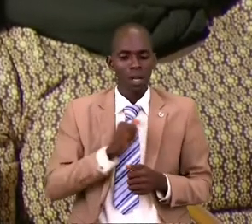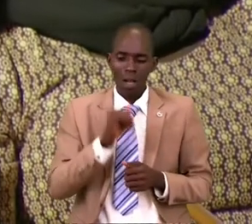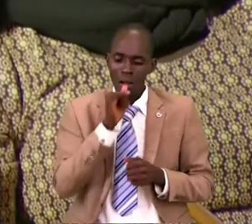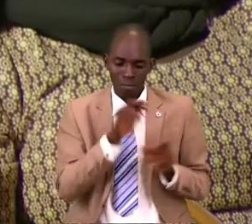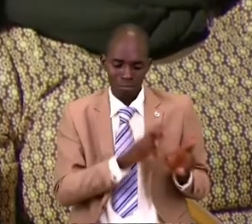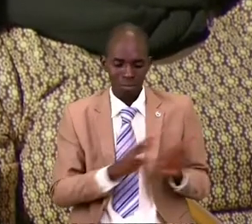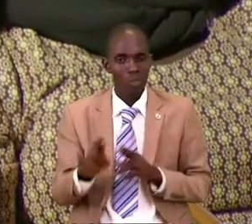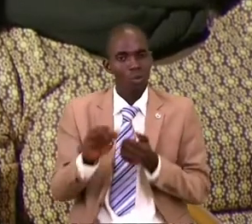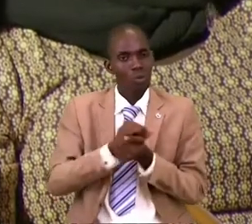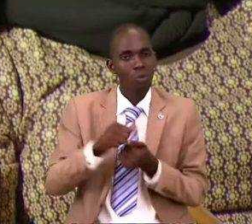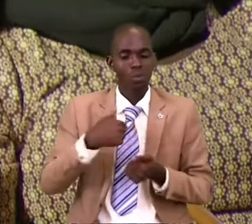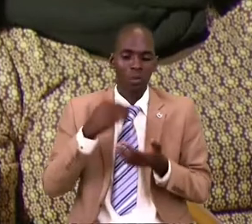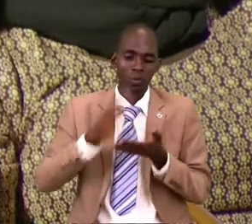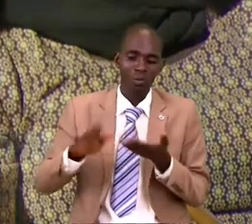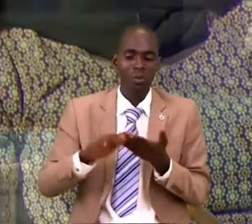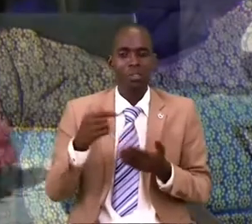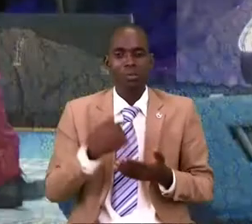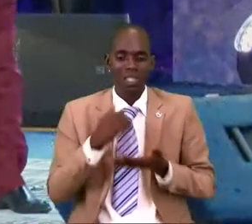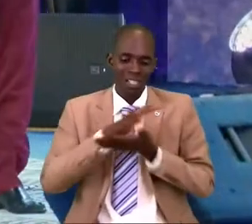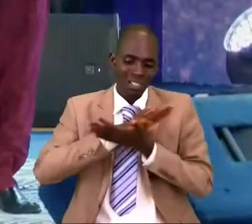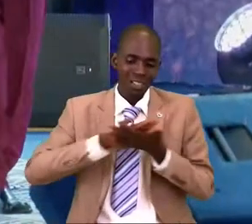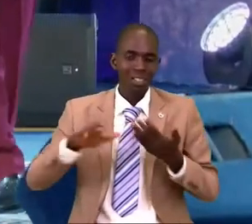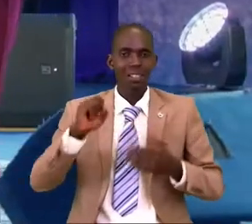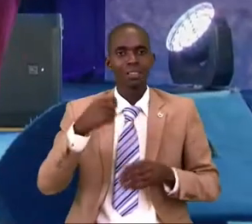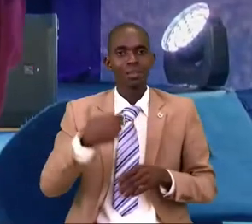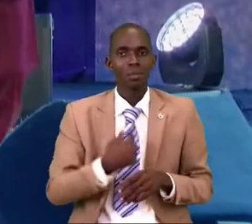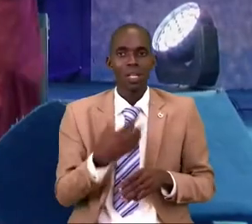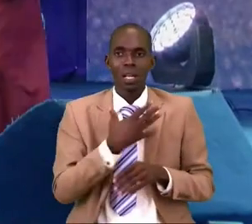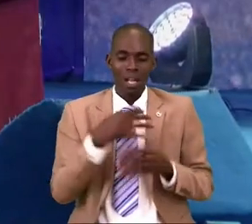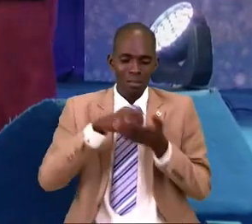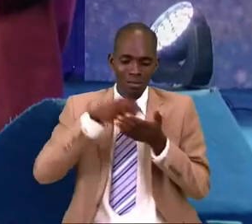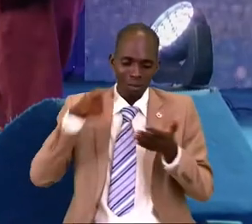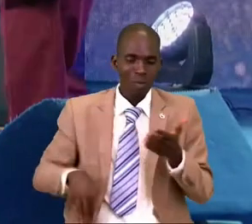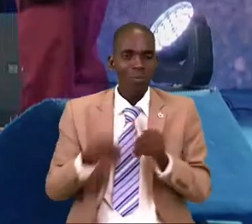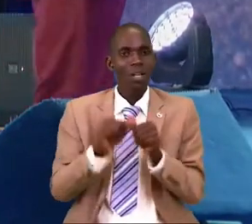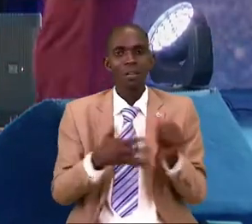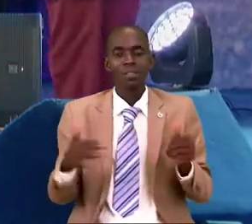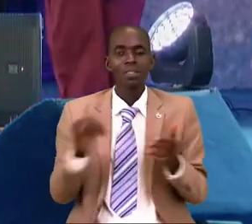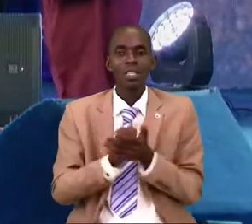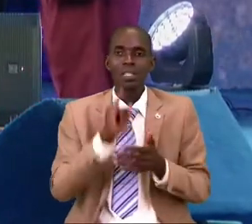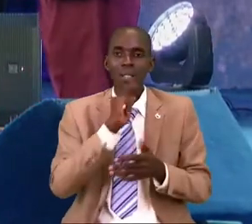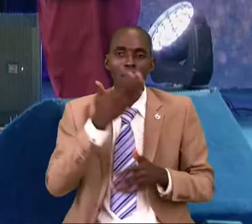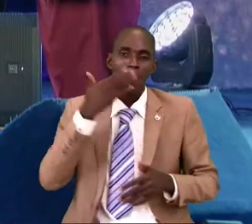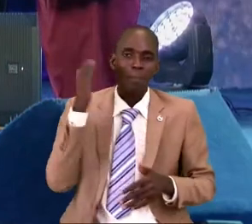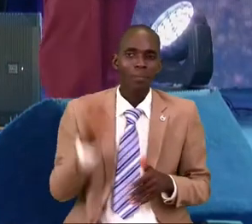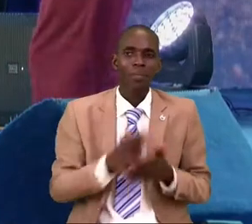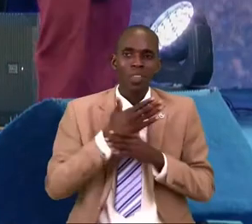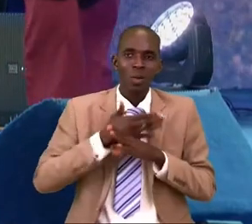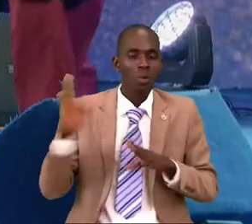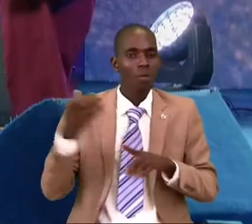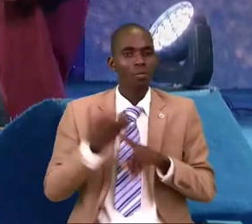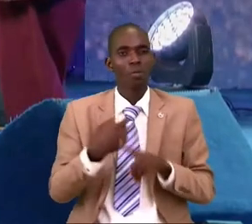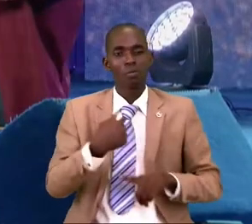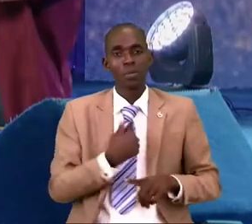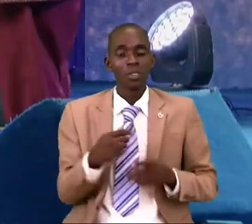evil away from me. Blot out every transgression and make me clean, and I shall be